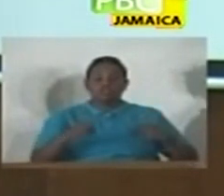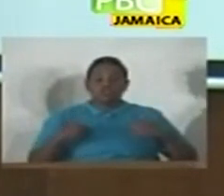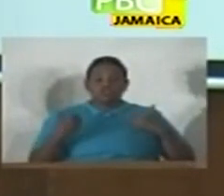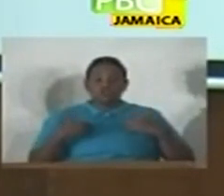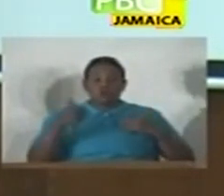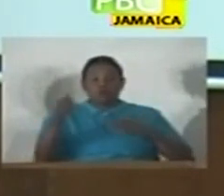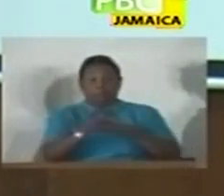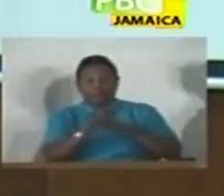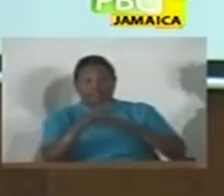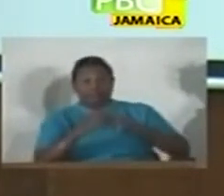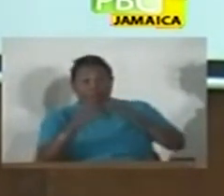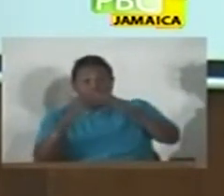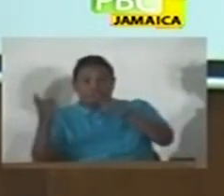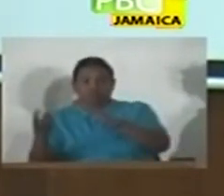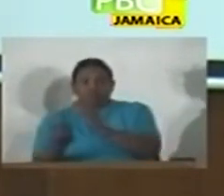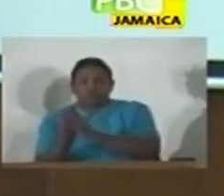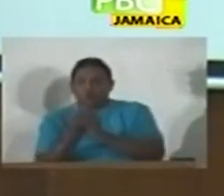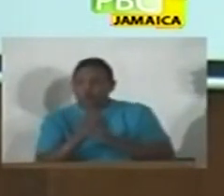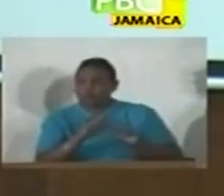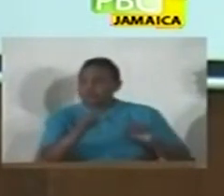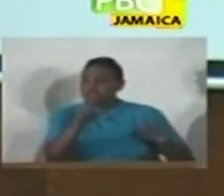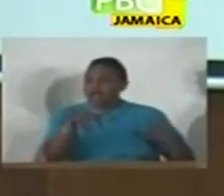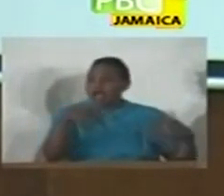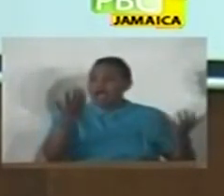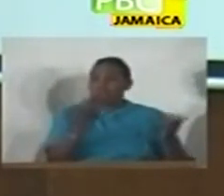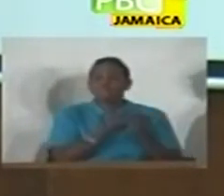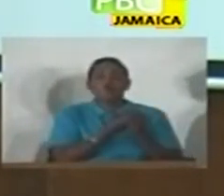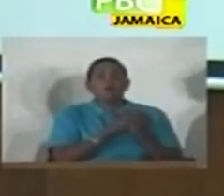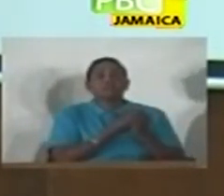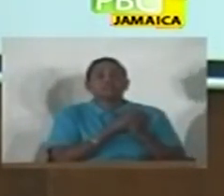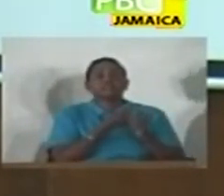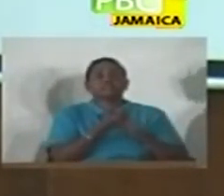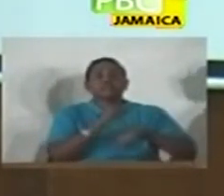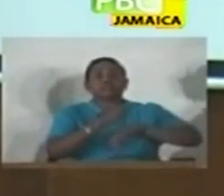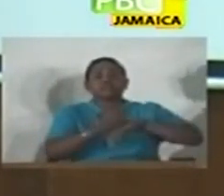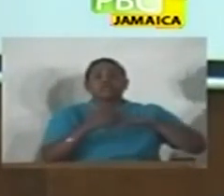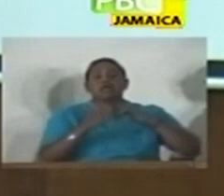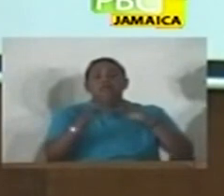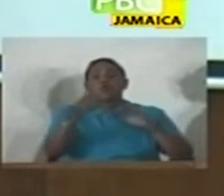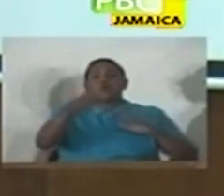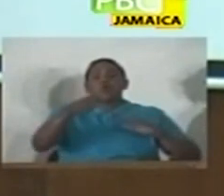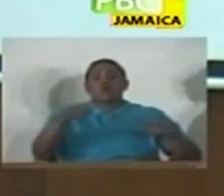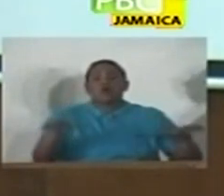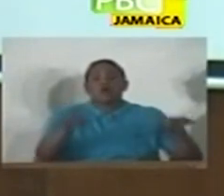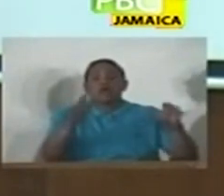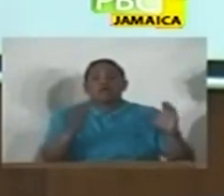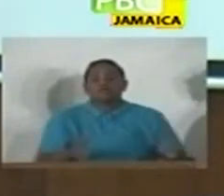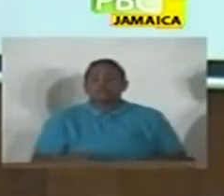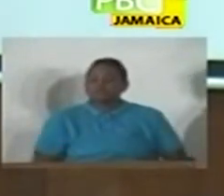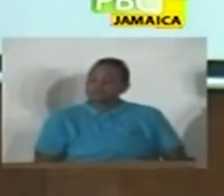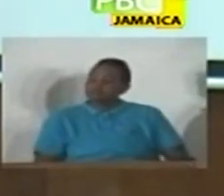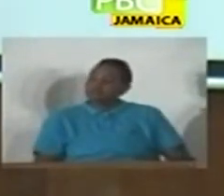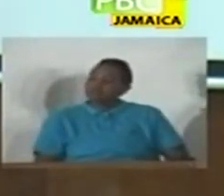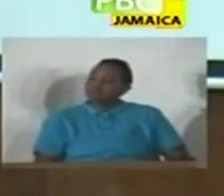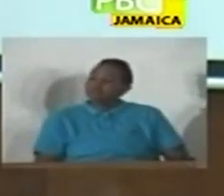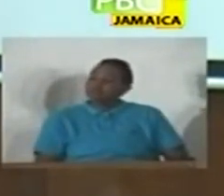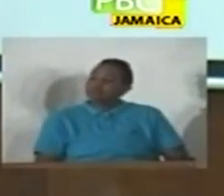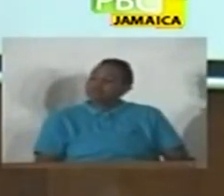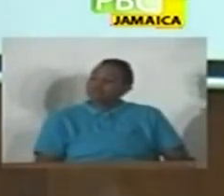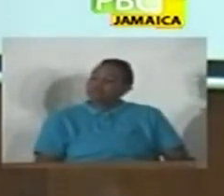entrepreneurs, but they do not have the capital to establish their own activity. So they will